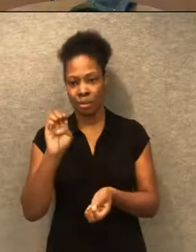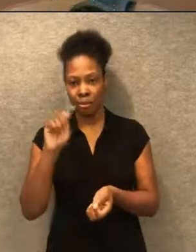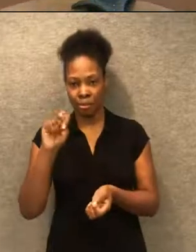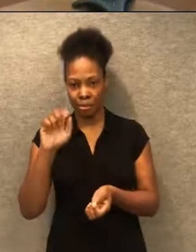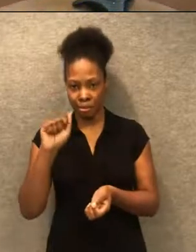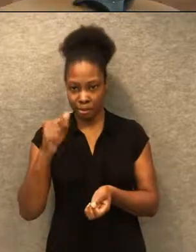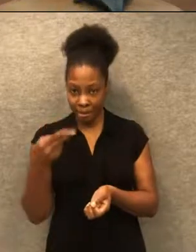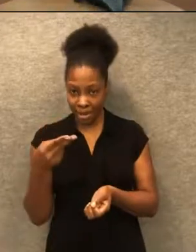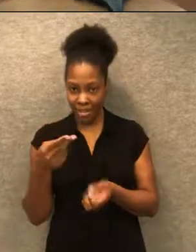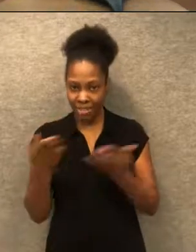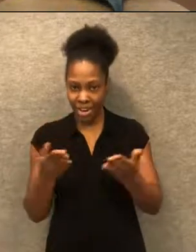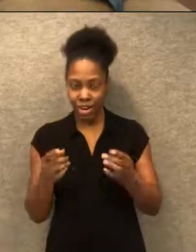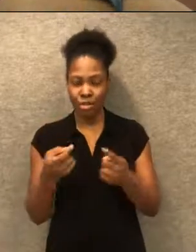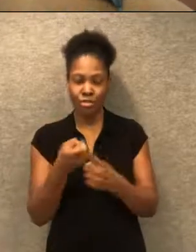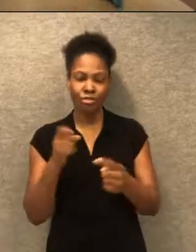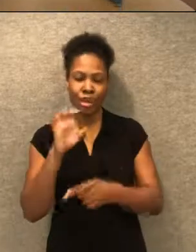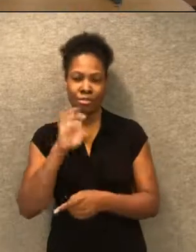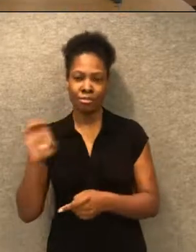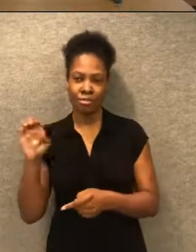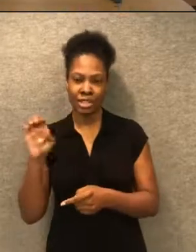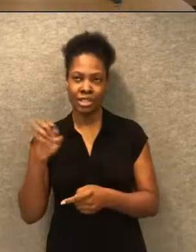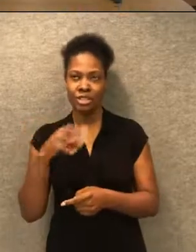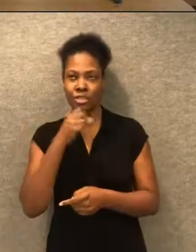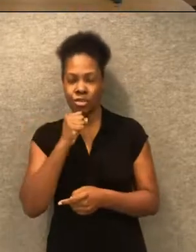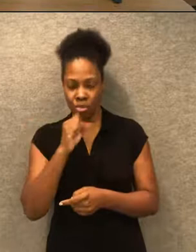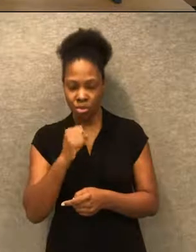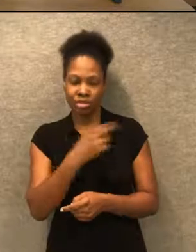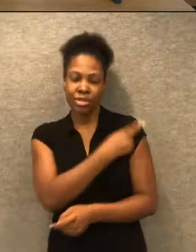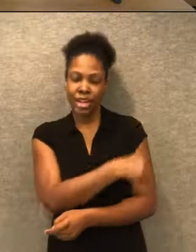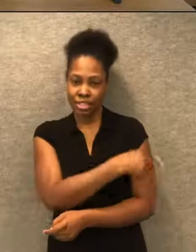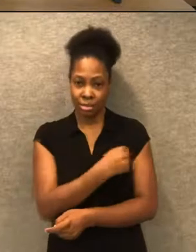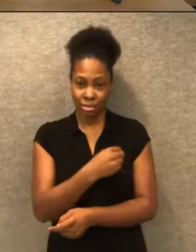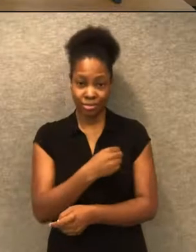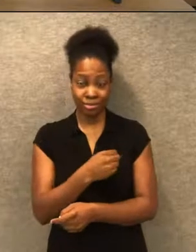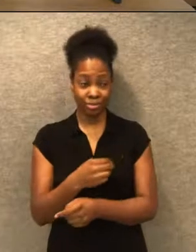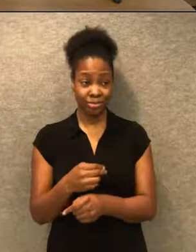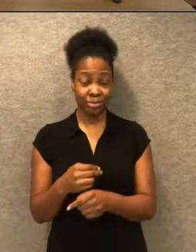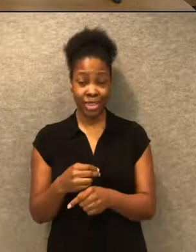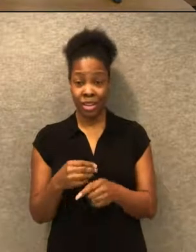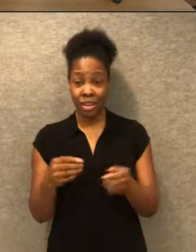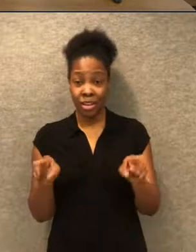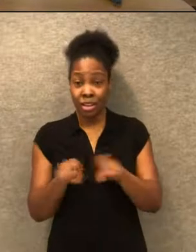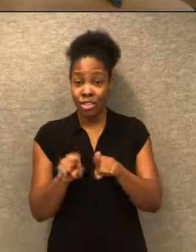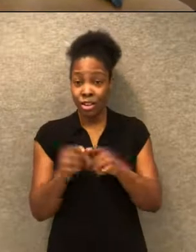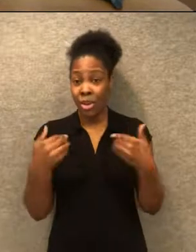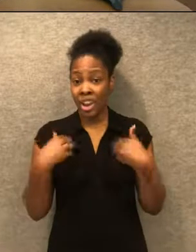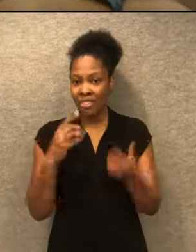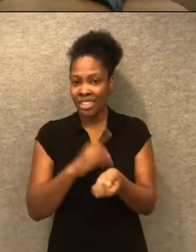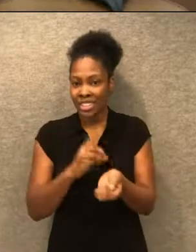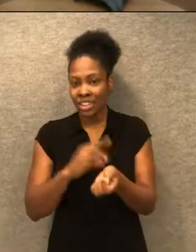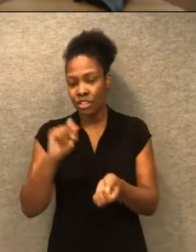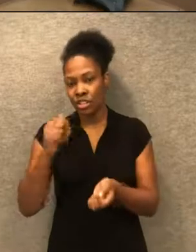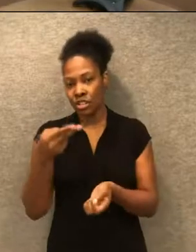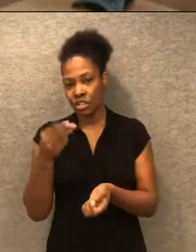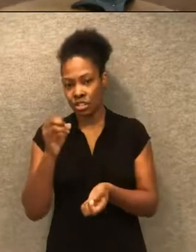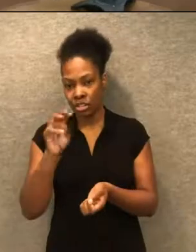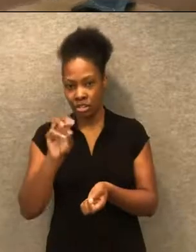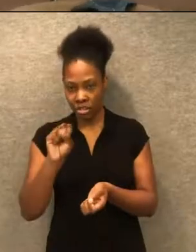Hospital. And we are really excited. But again, we have Dr. Anise Thomas from Director of